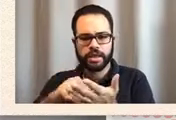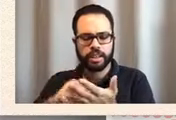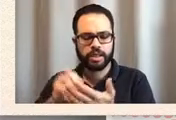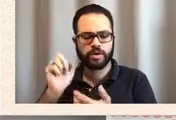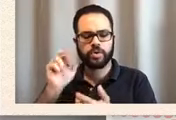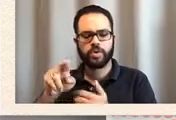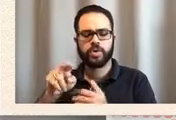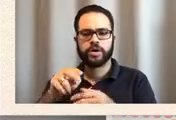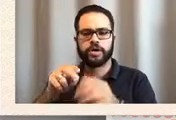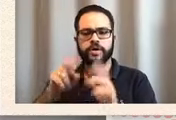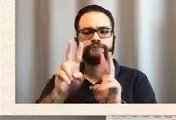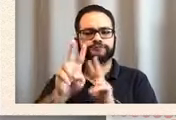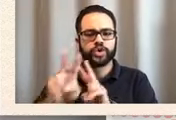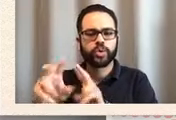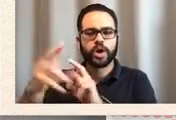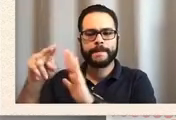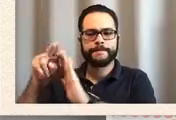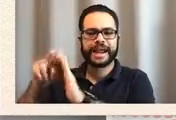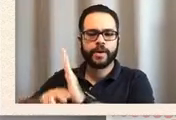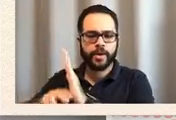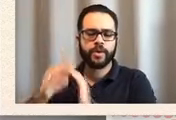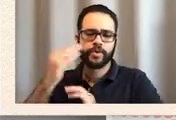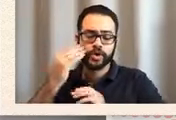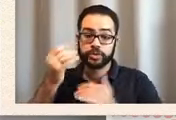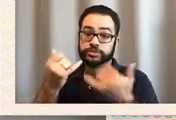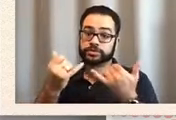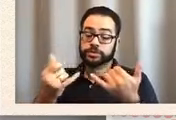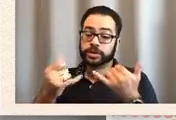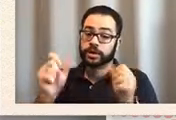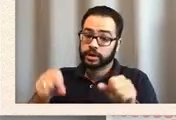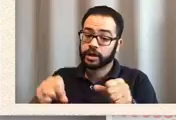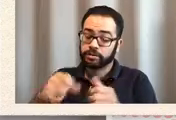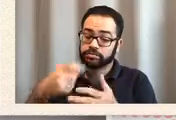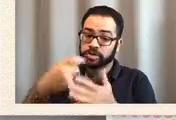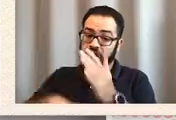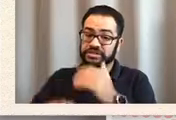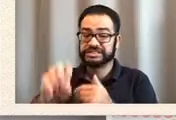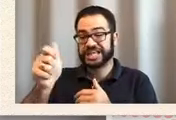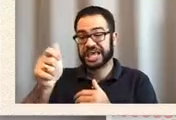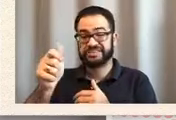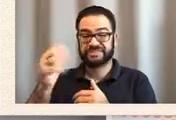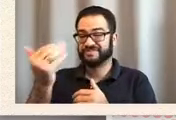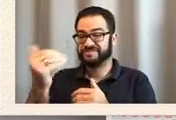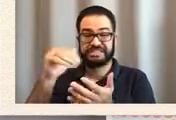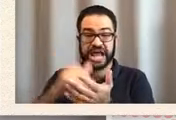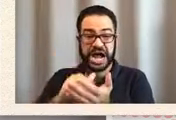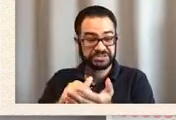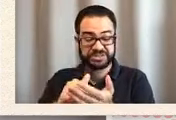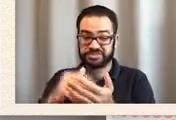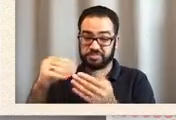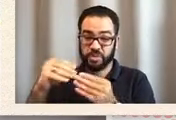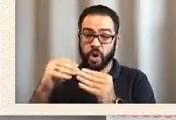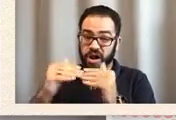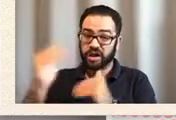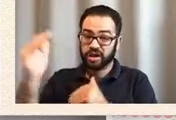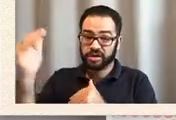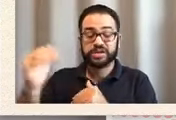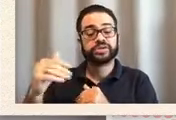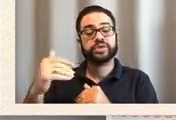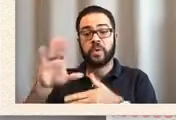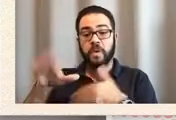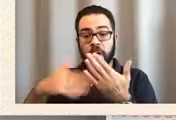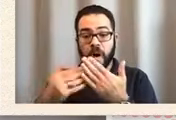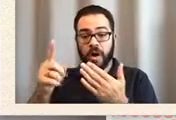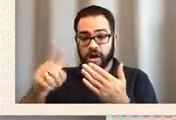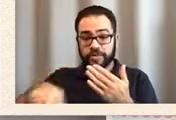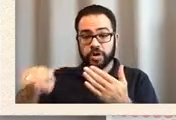burial, which, today can cost $10,000, $15,000 or more. And so once all those qualified disability